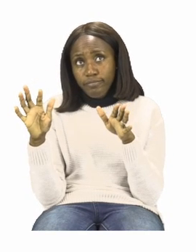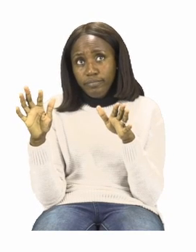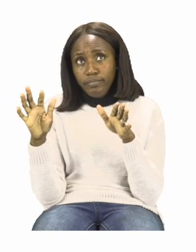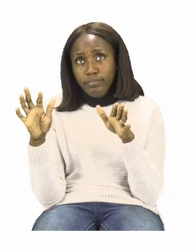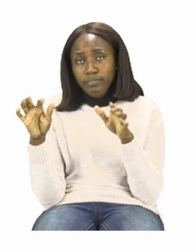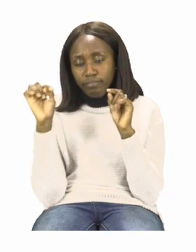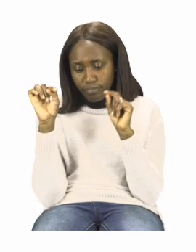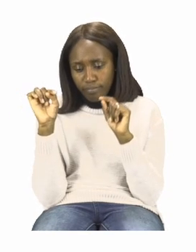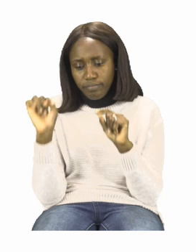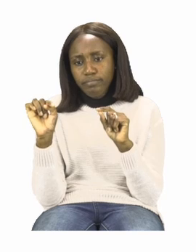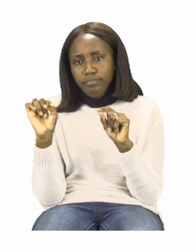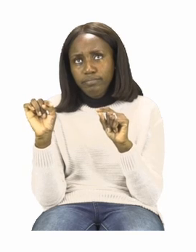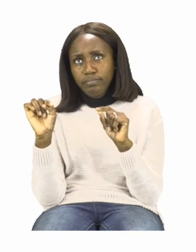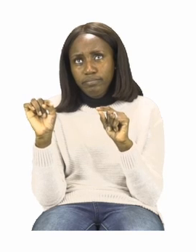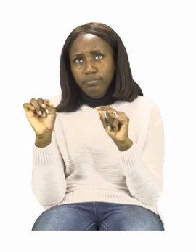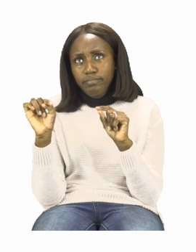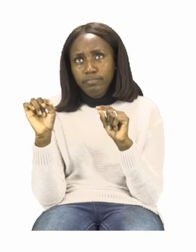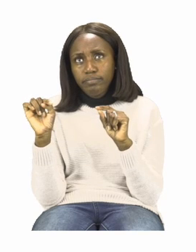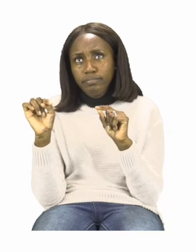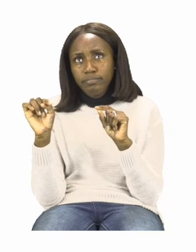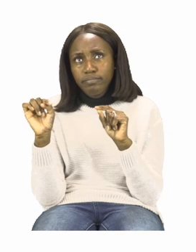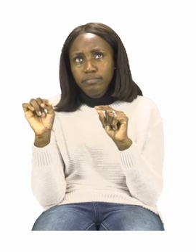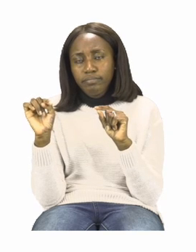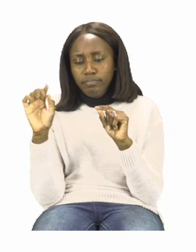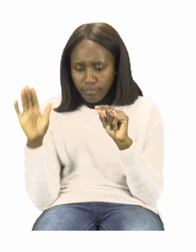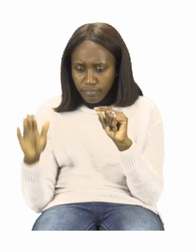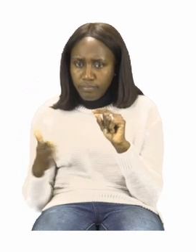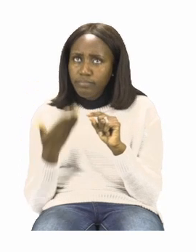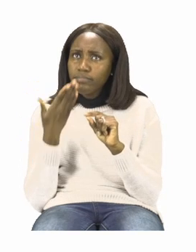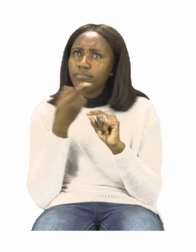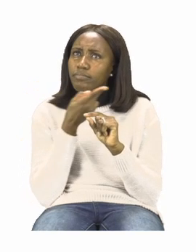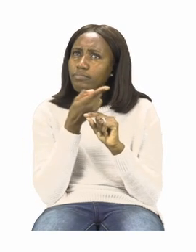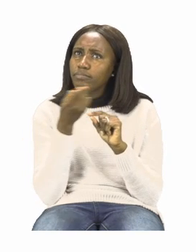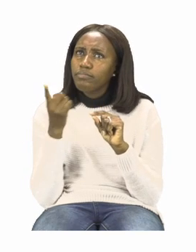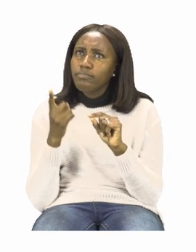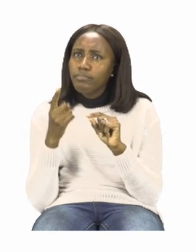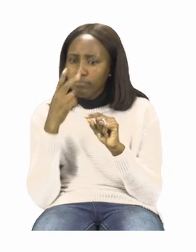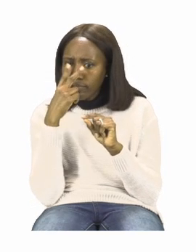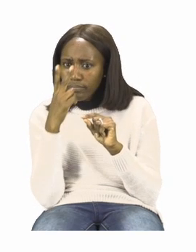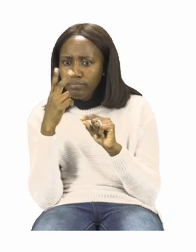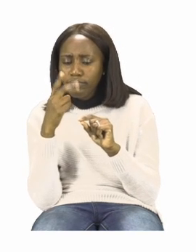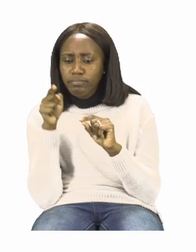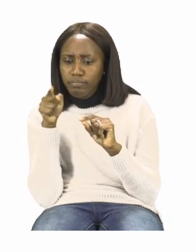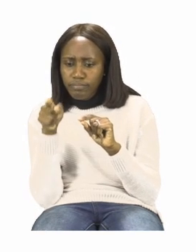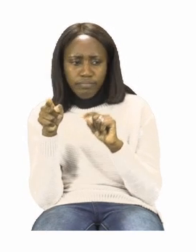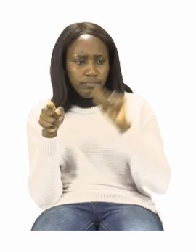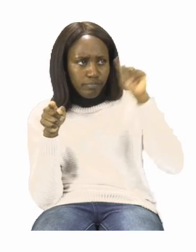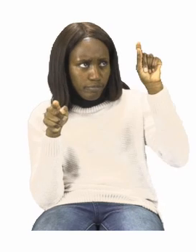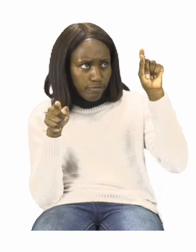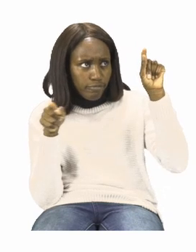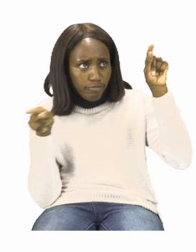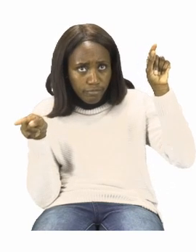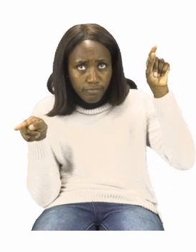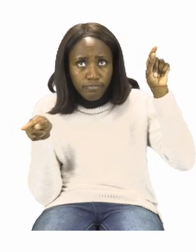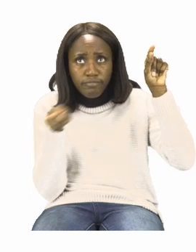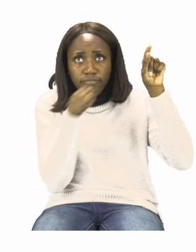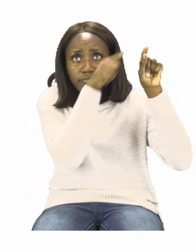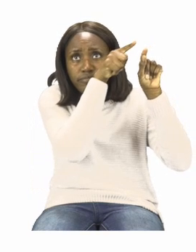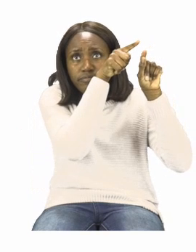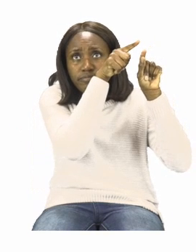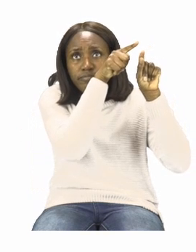So now, I want you to match each word with